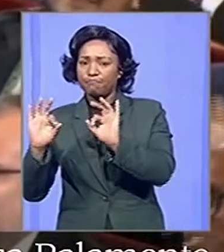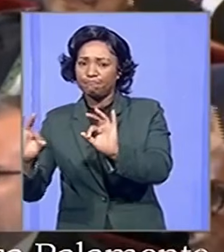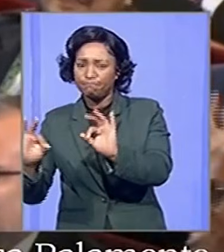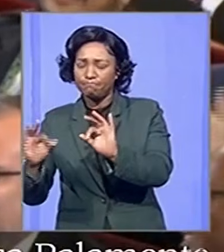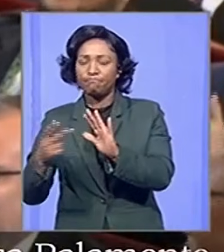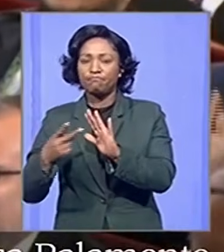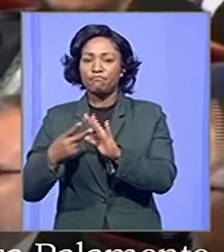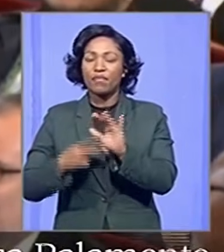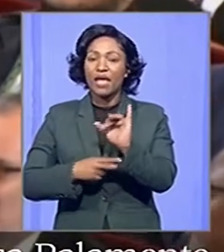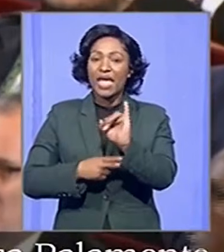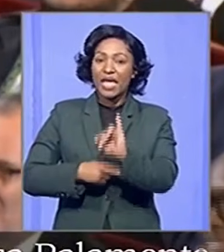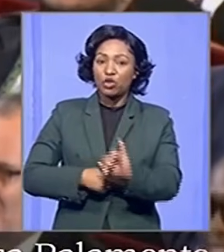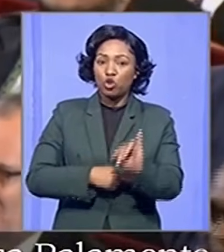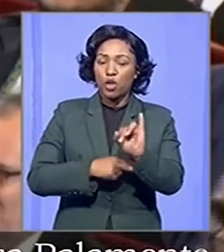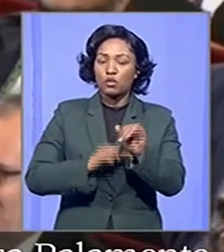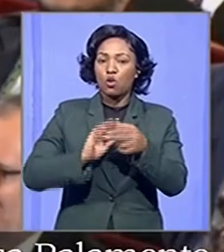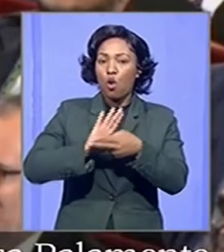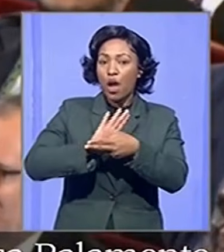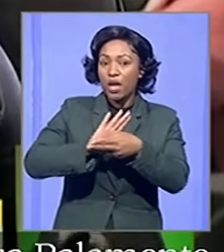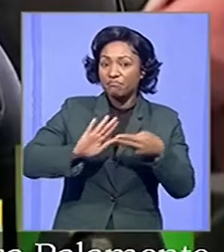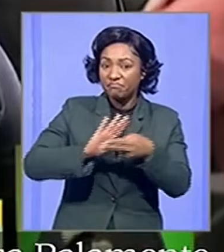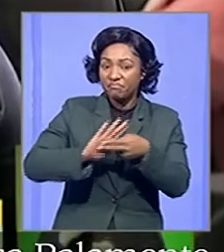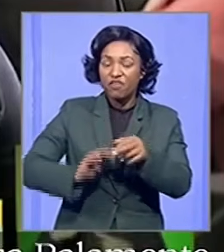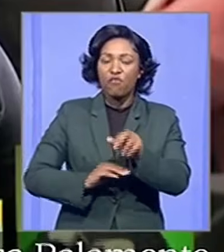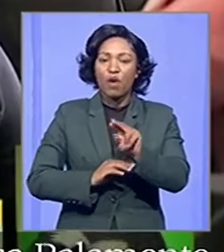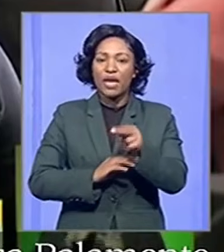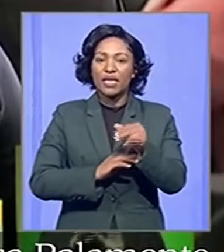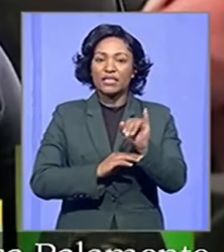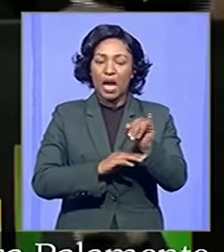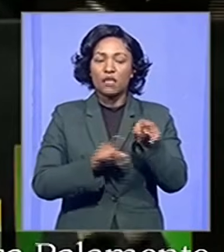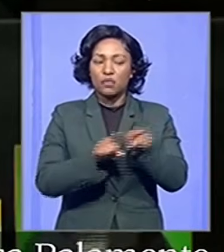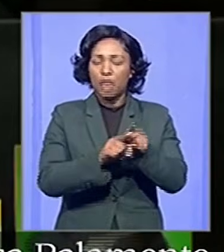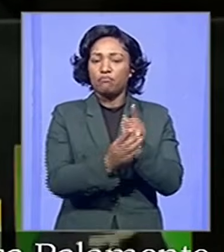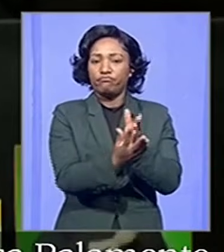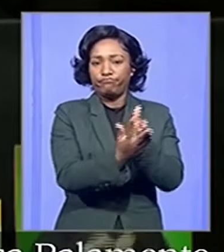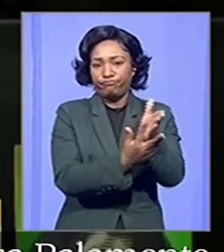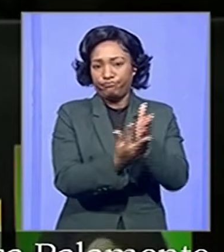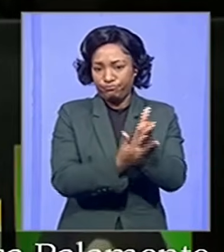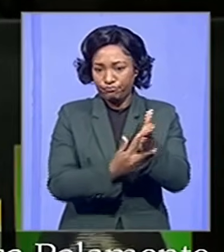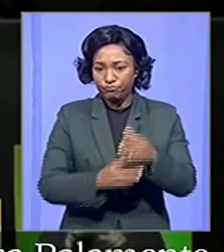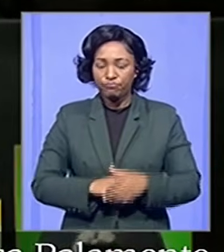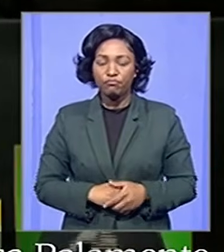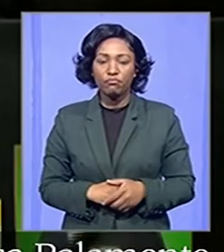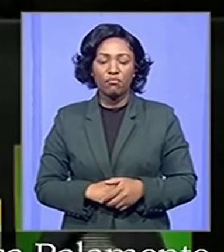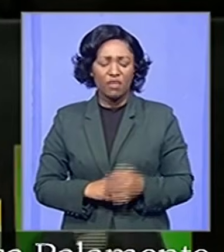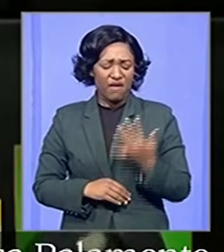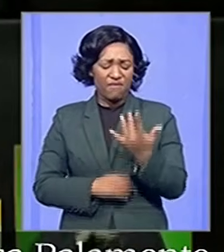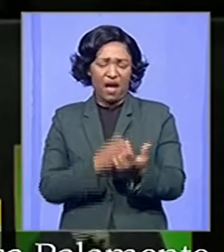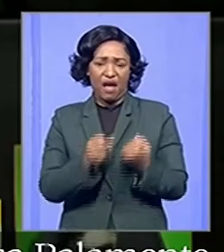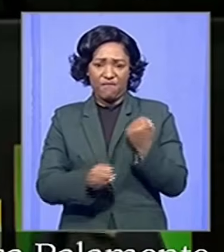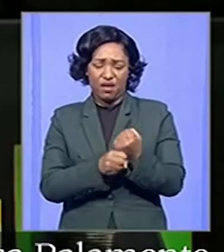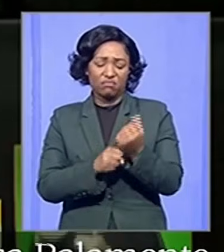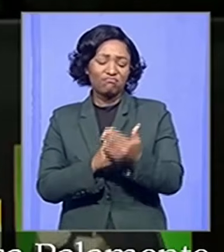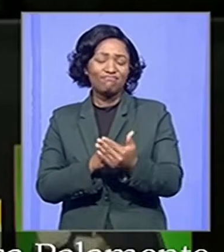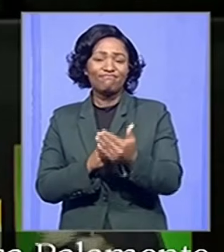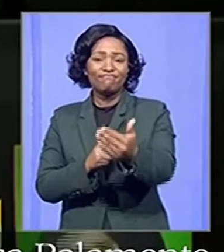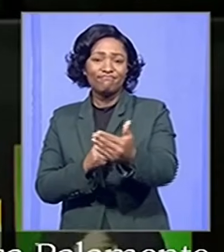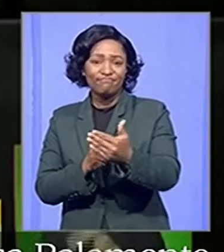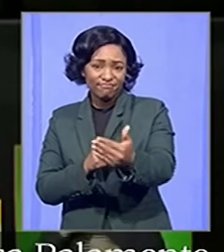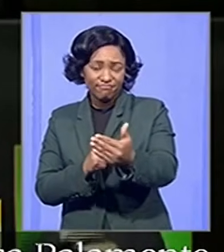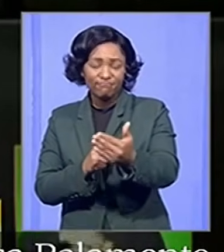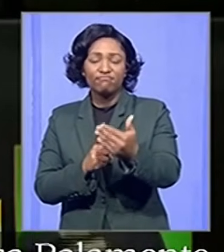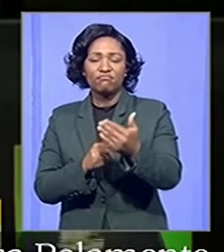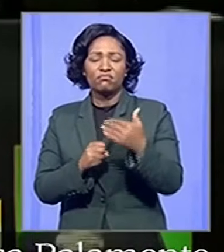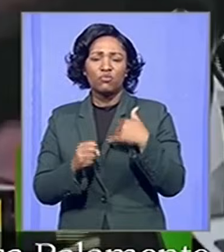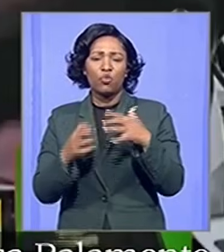naha la insurance ya kalafo NHI. Over the next 5 years, we will be putting further